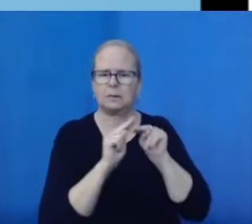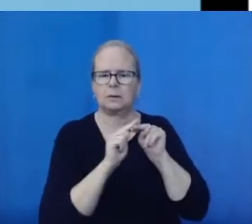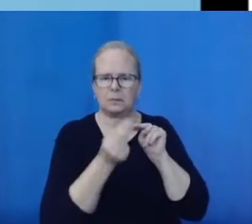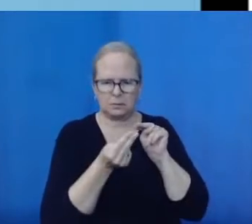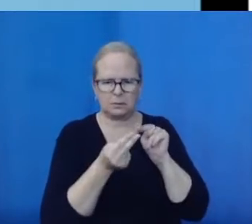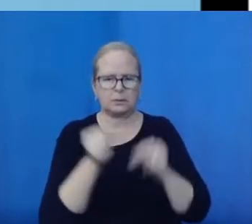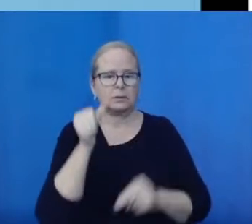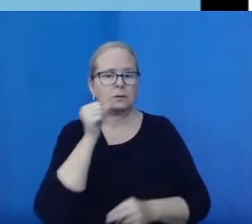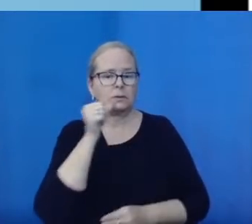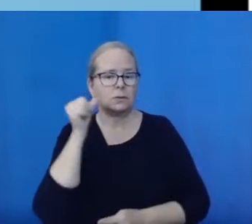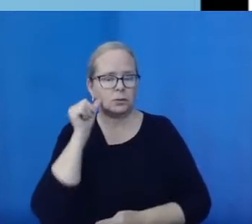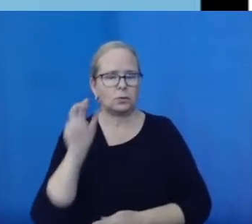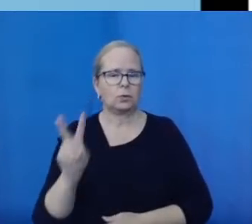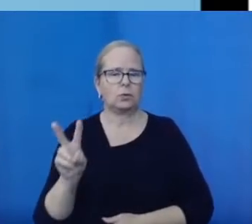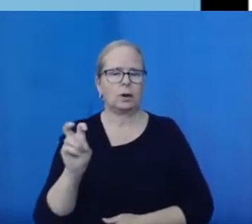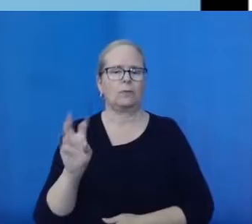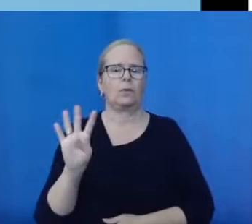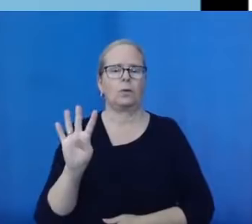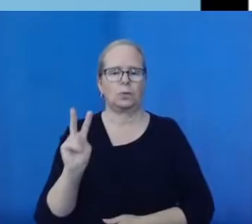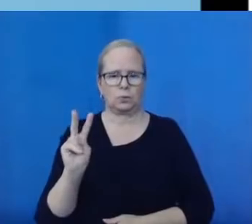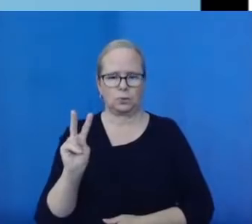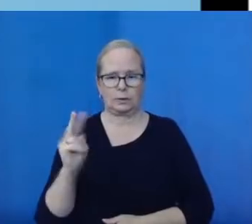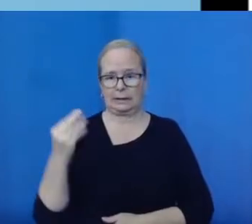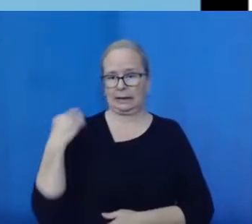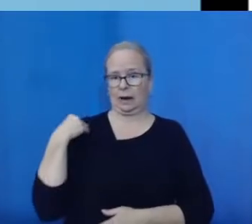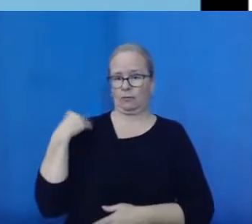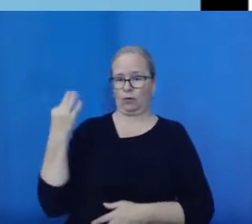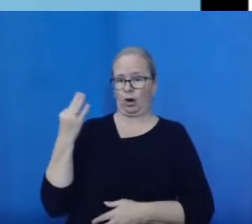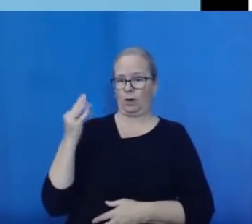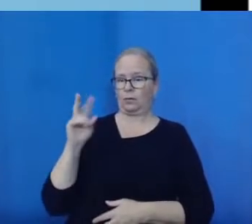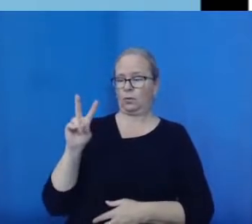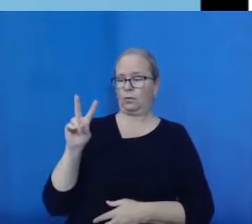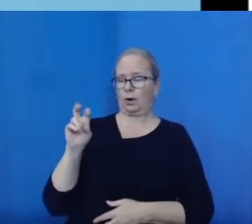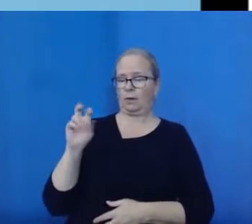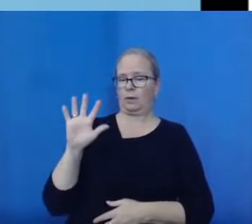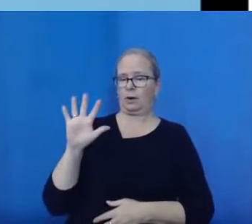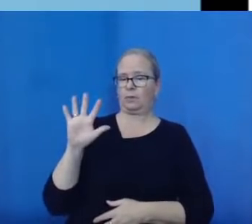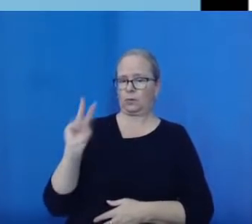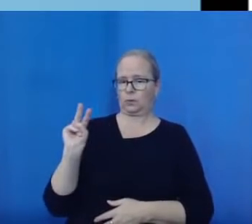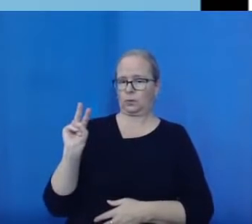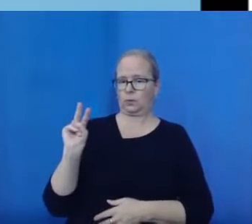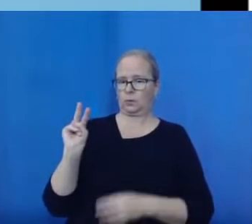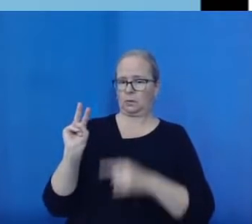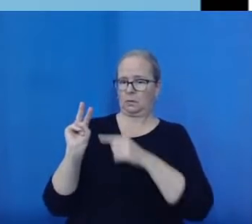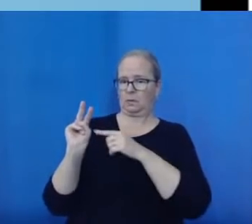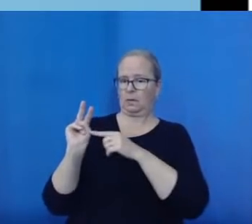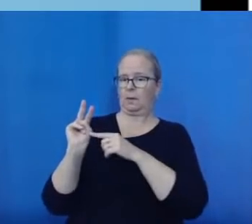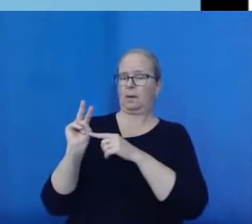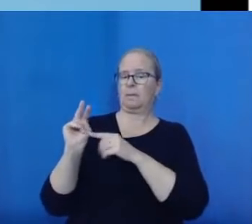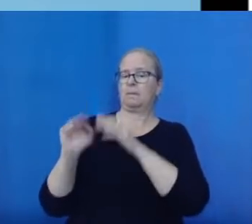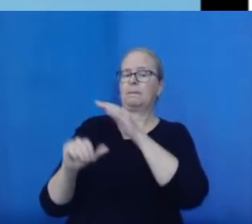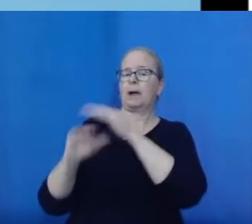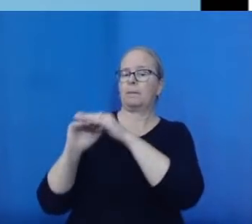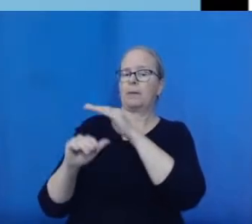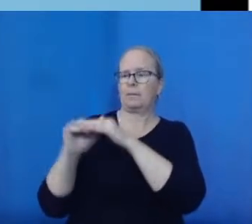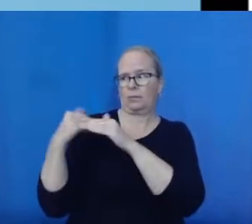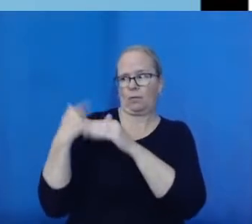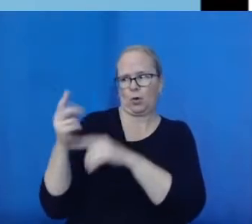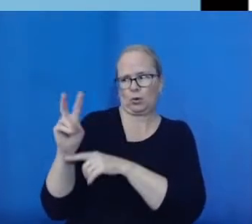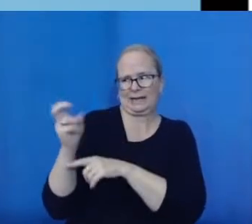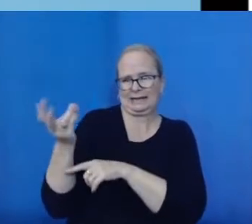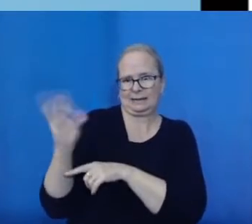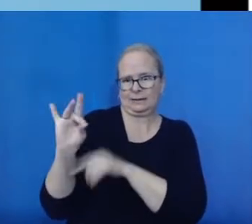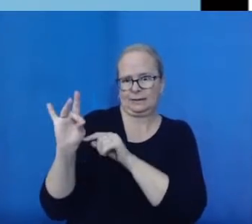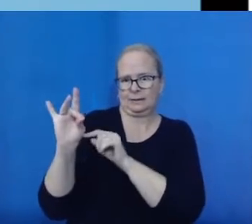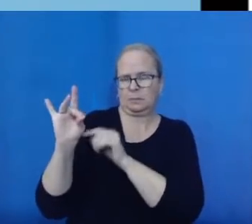and the peak was 268. So we're about 10% down from the peak, which was about 2.5 weeks ago. So